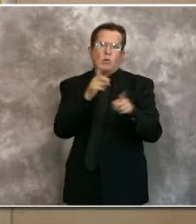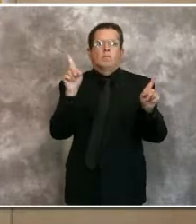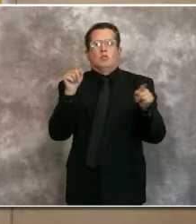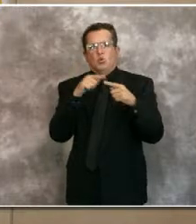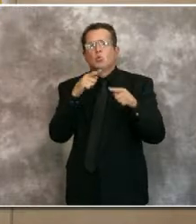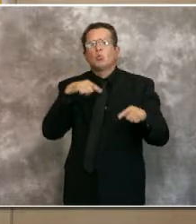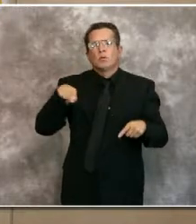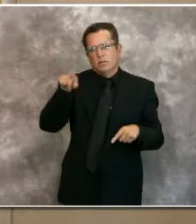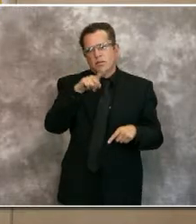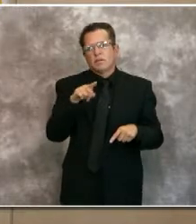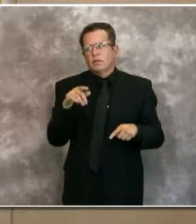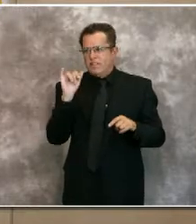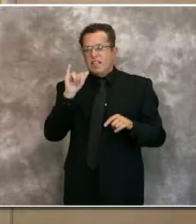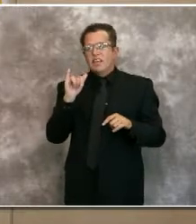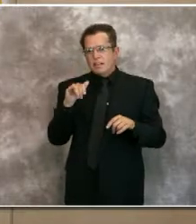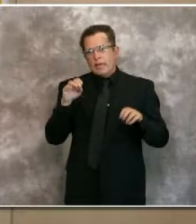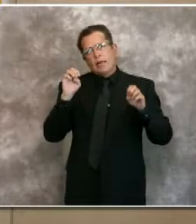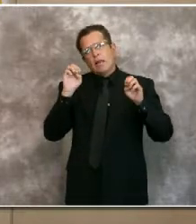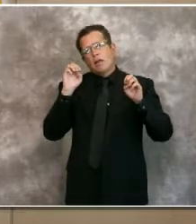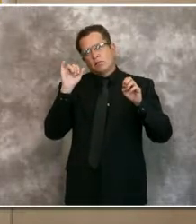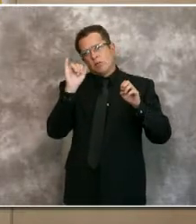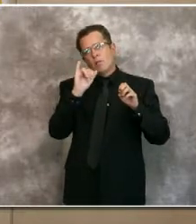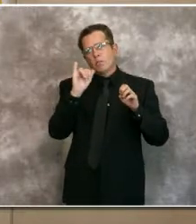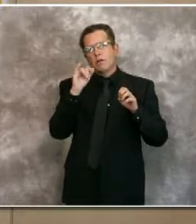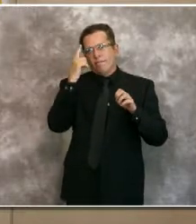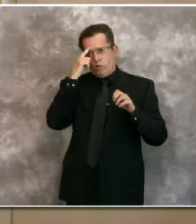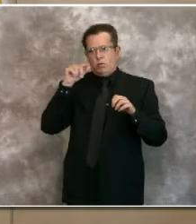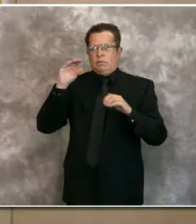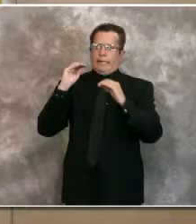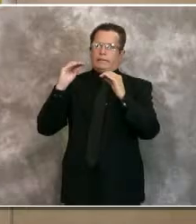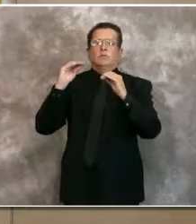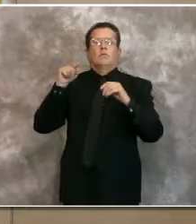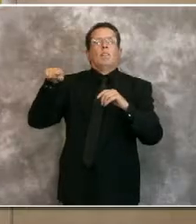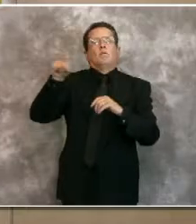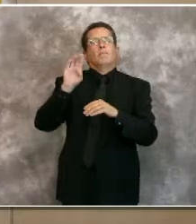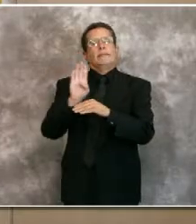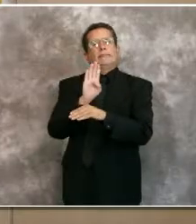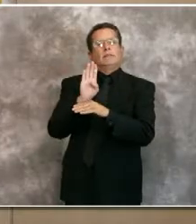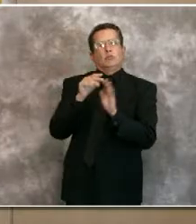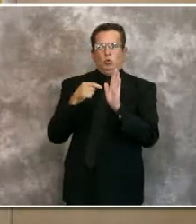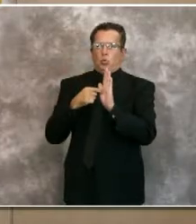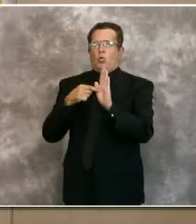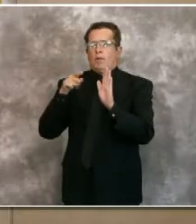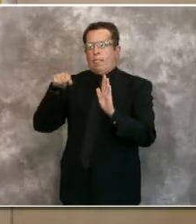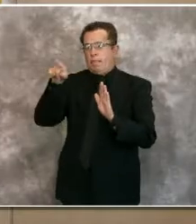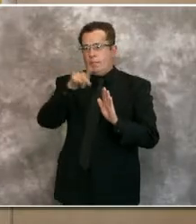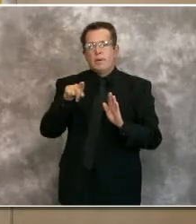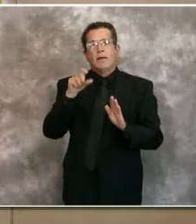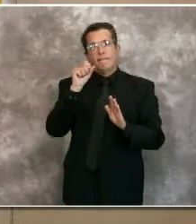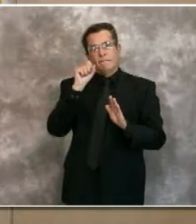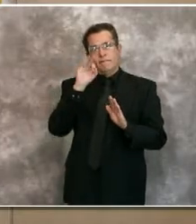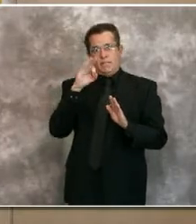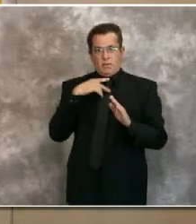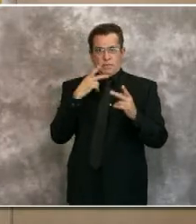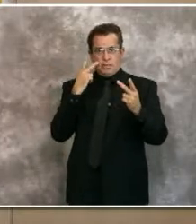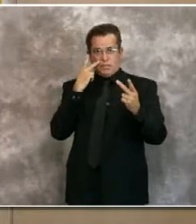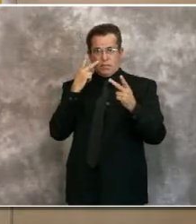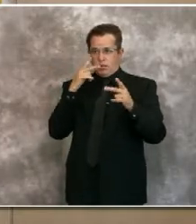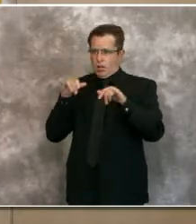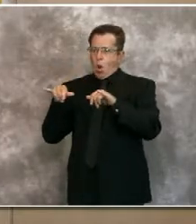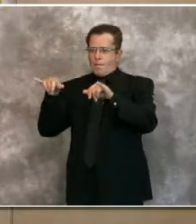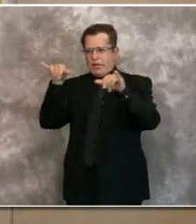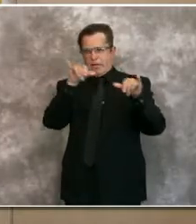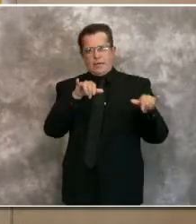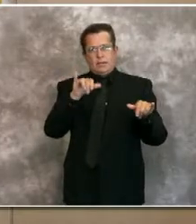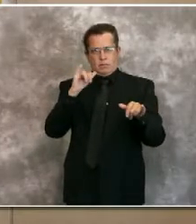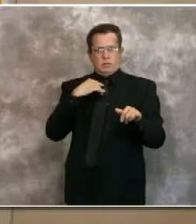in general, the education to various businesses, if there is a commonality in the businesses where